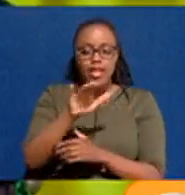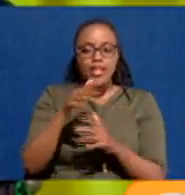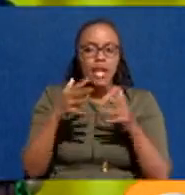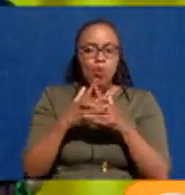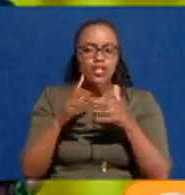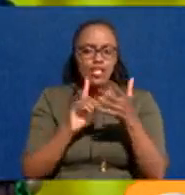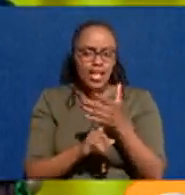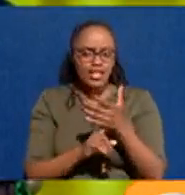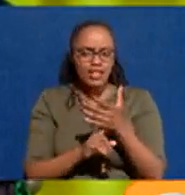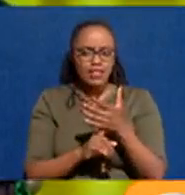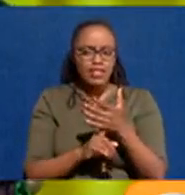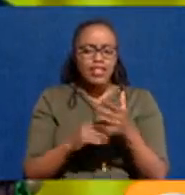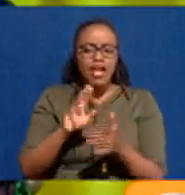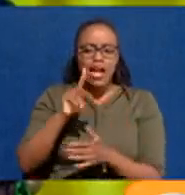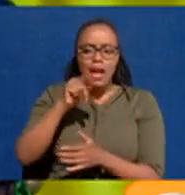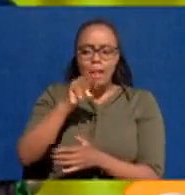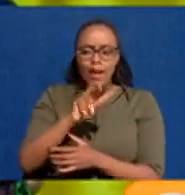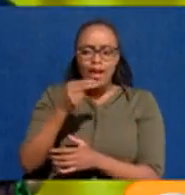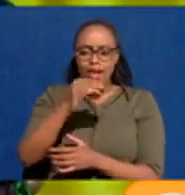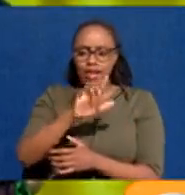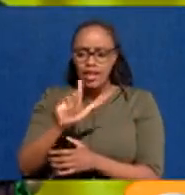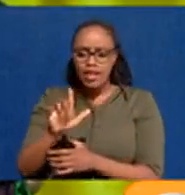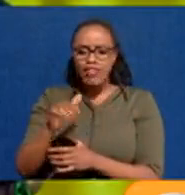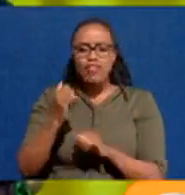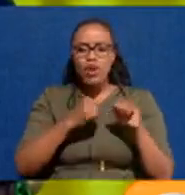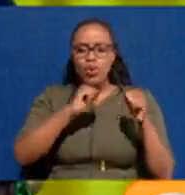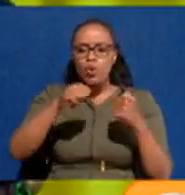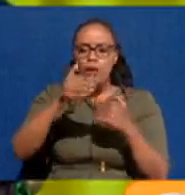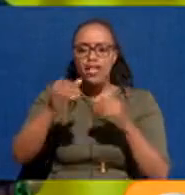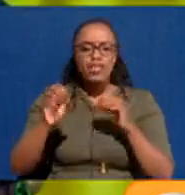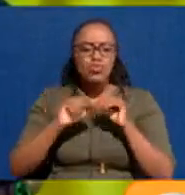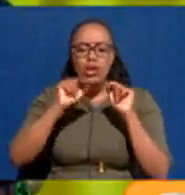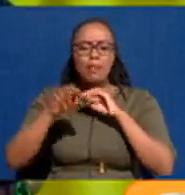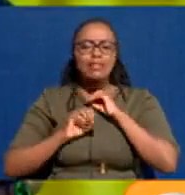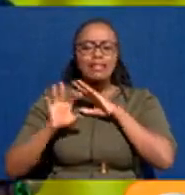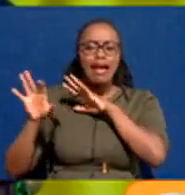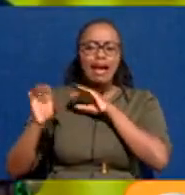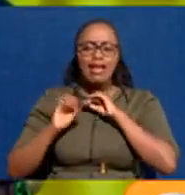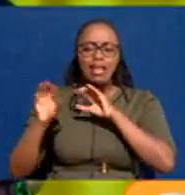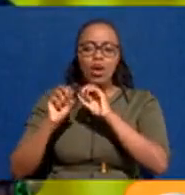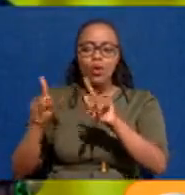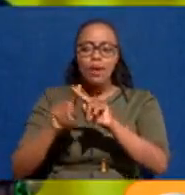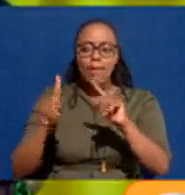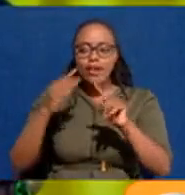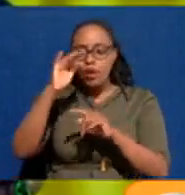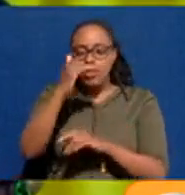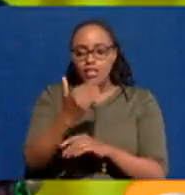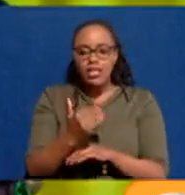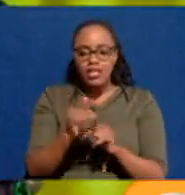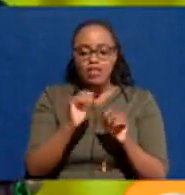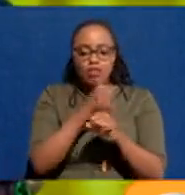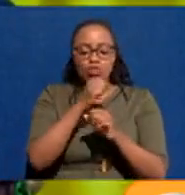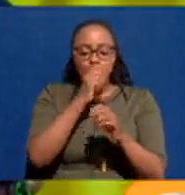Westlands, part of Upper Hill. Hapa kama Uhuru Park. Hapo mpige ile kelele mnataka. But mbona mtoto akose kufanya